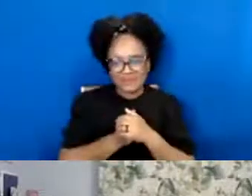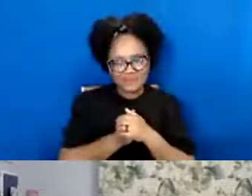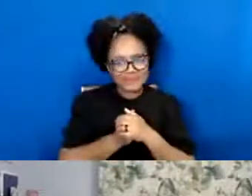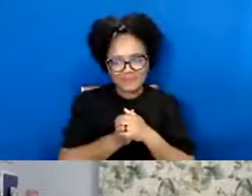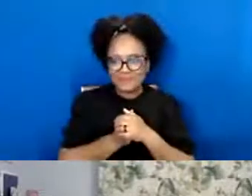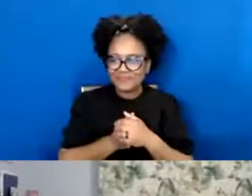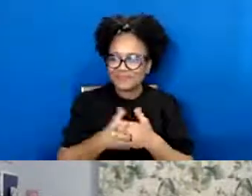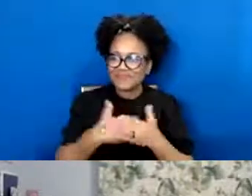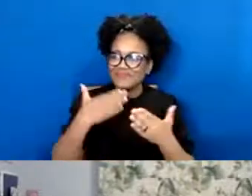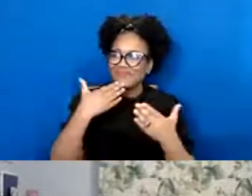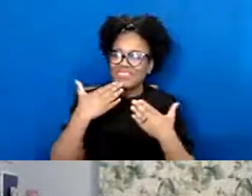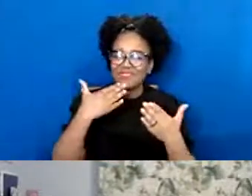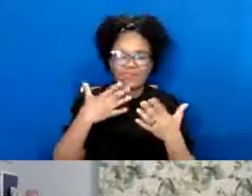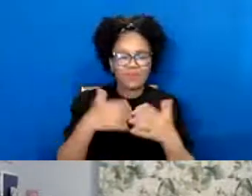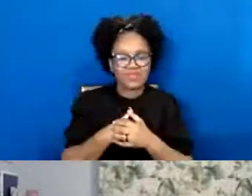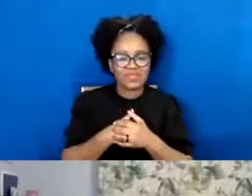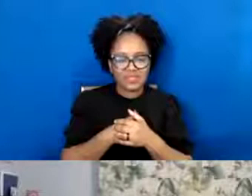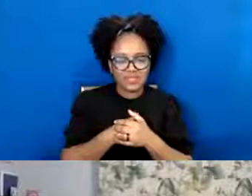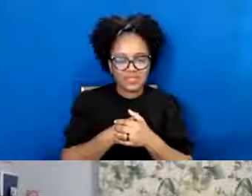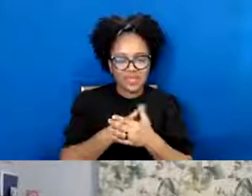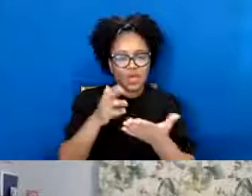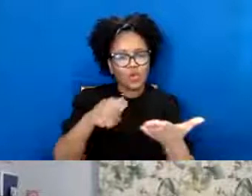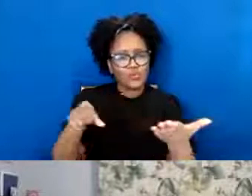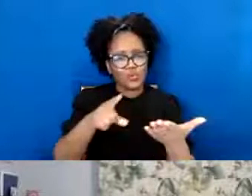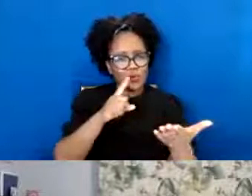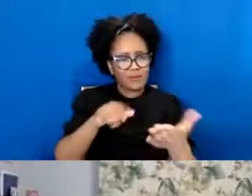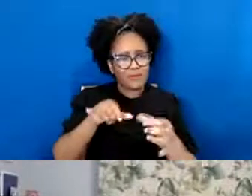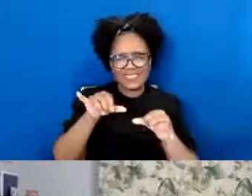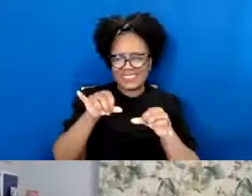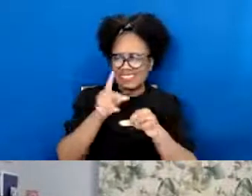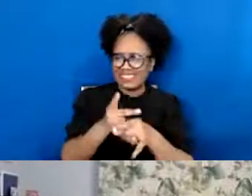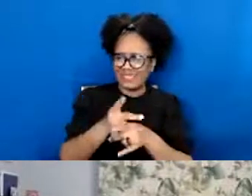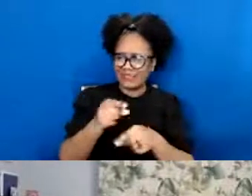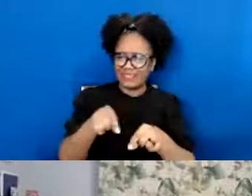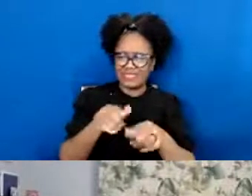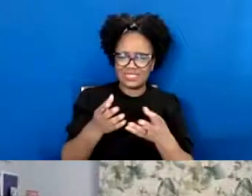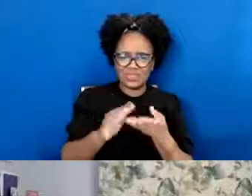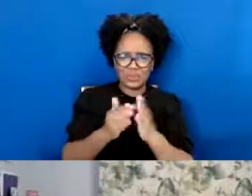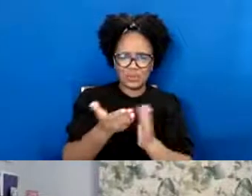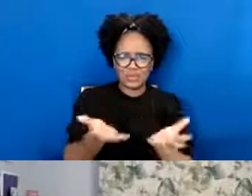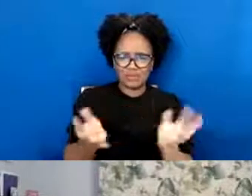Thank you for the community. I hope y'all sustain this community that y'all allowed me to be a part of today.